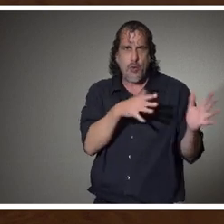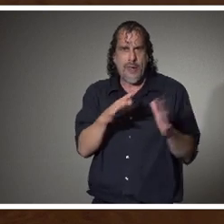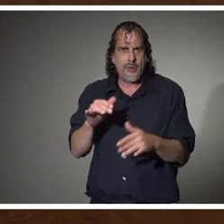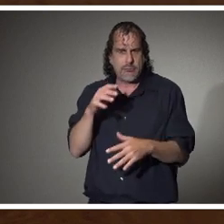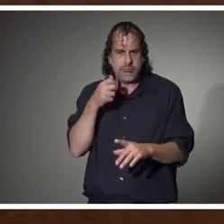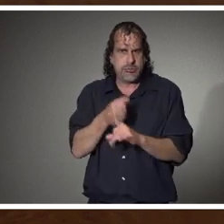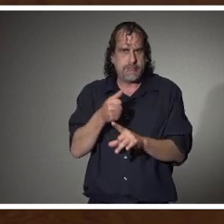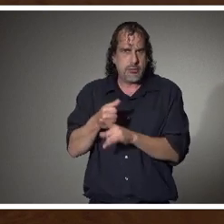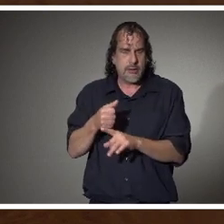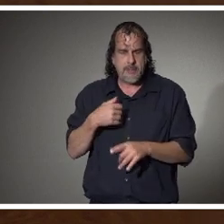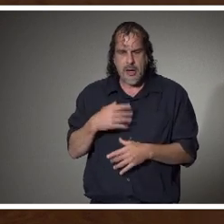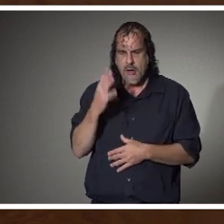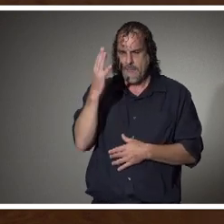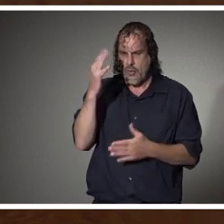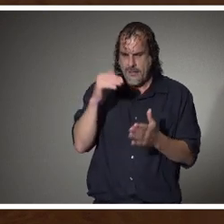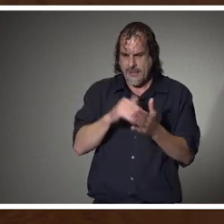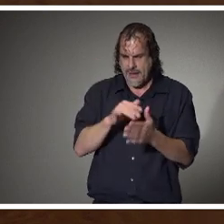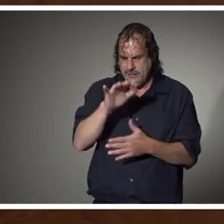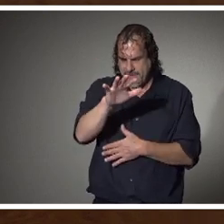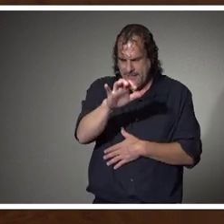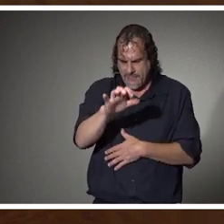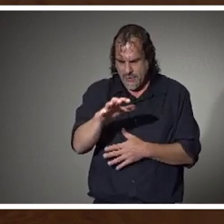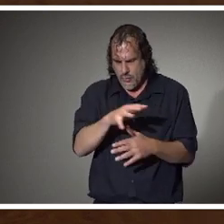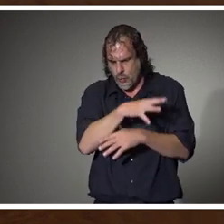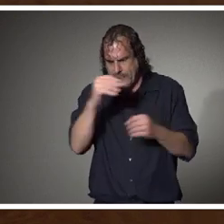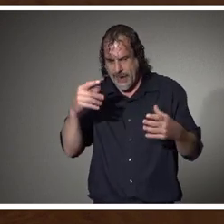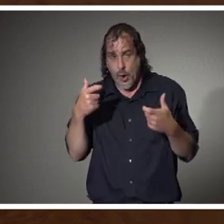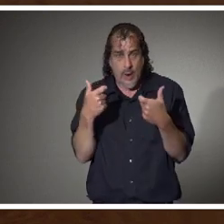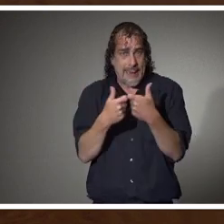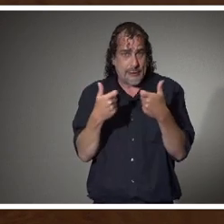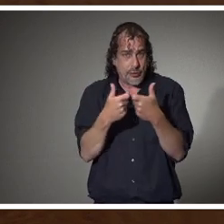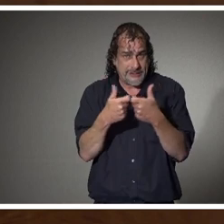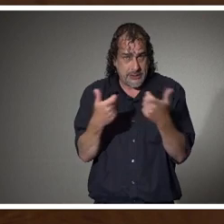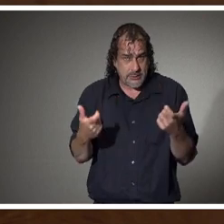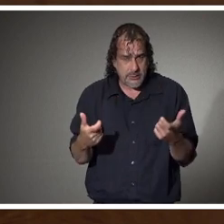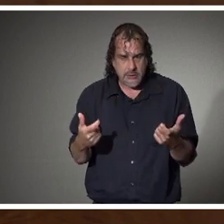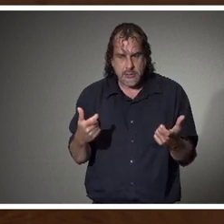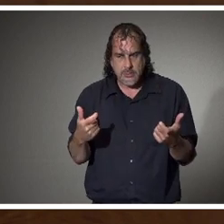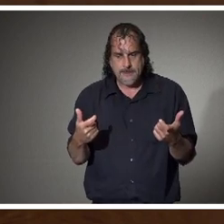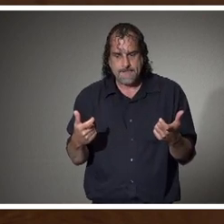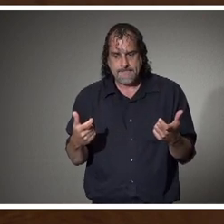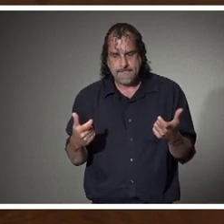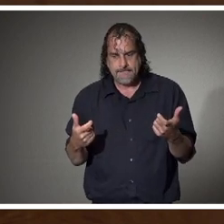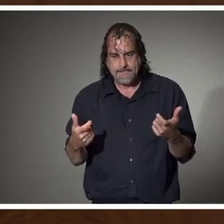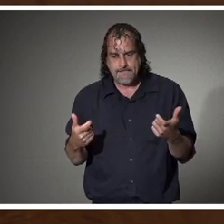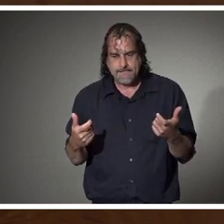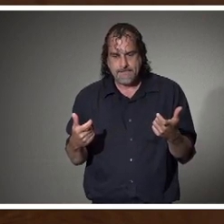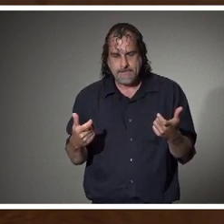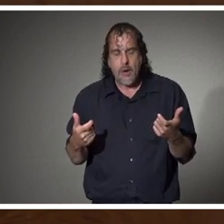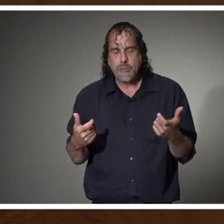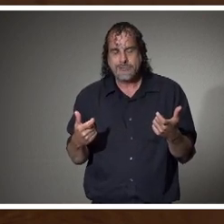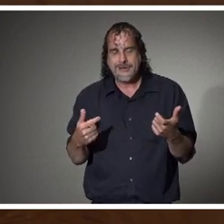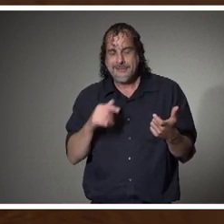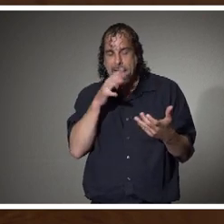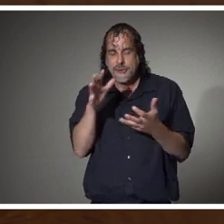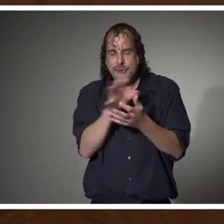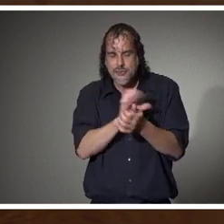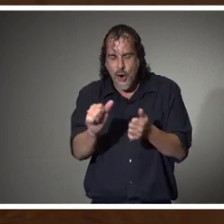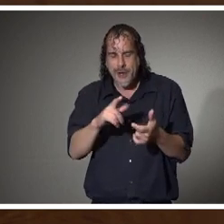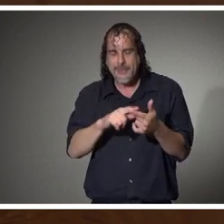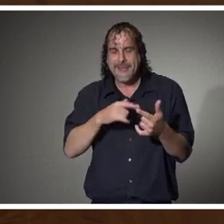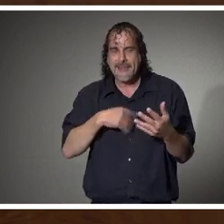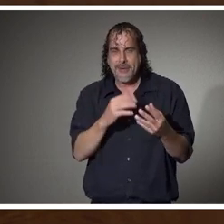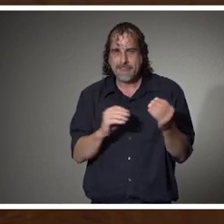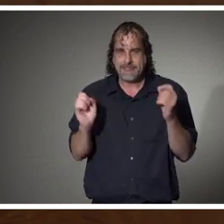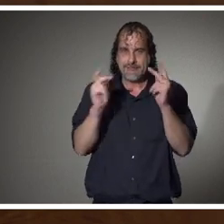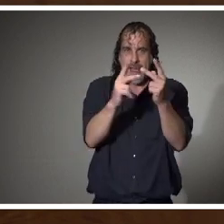About 4,500 or so were without a power. That's been destroyed. That's been restored, but we had some